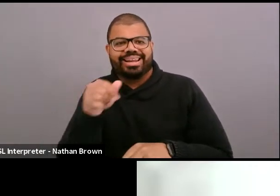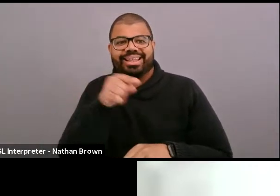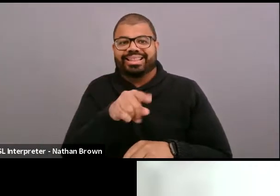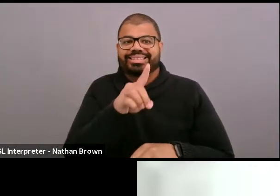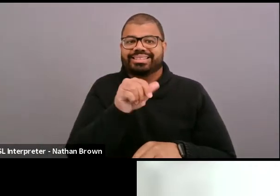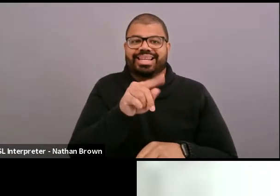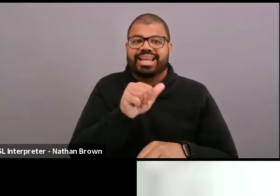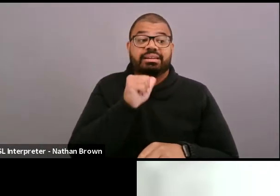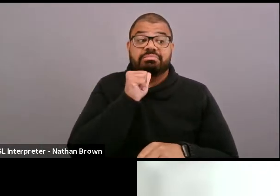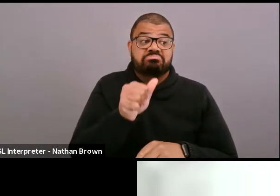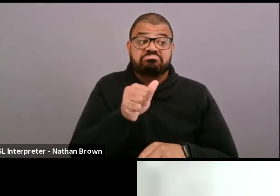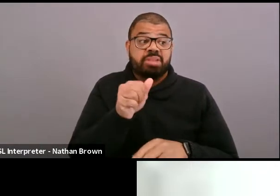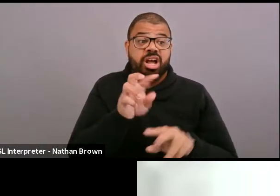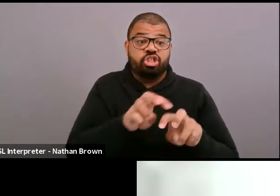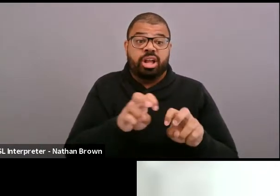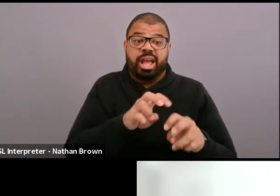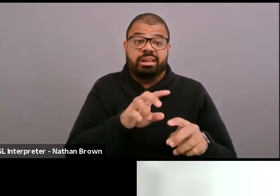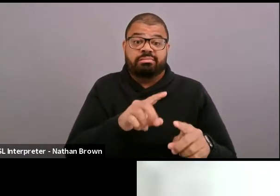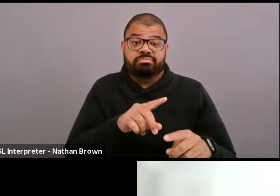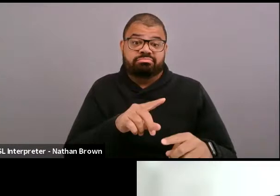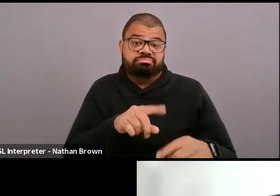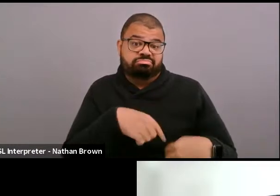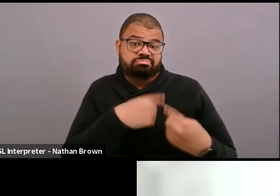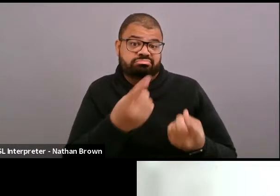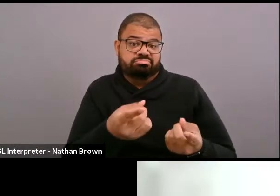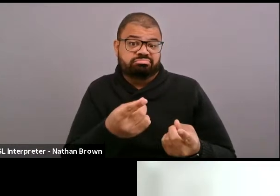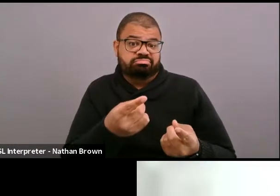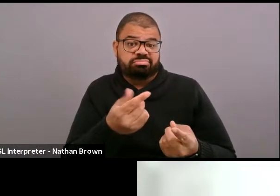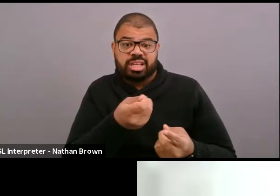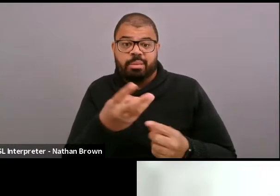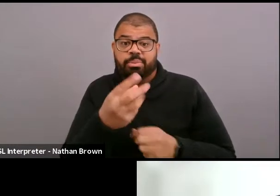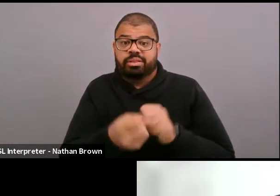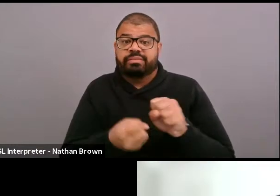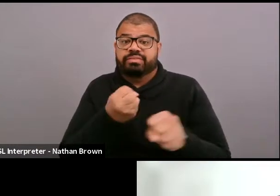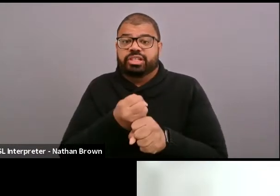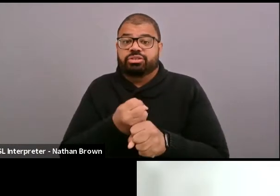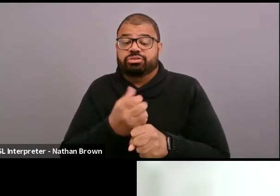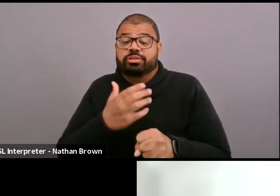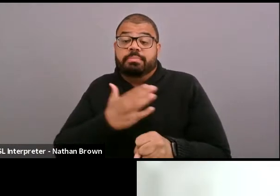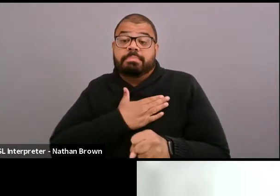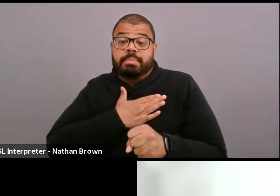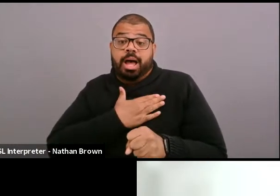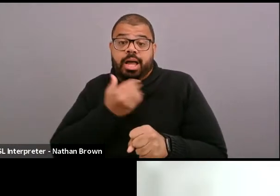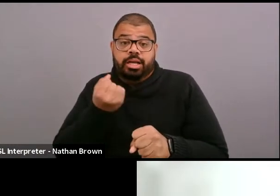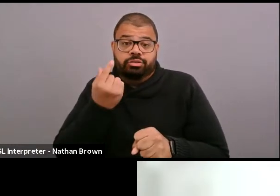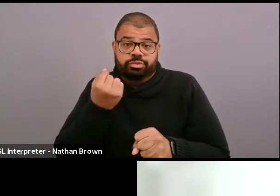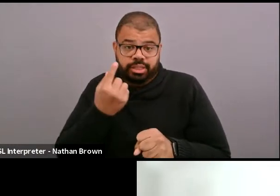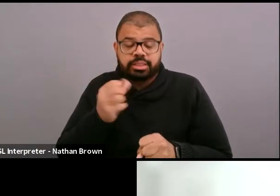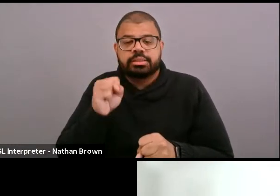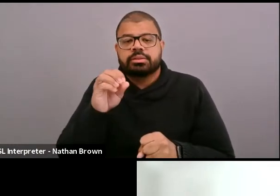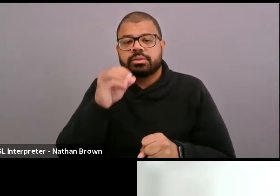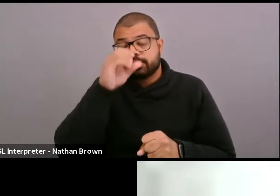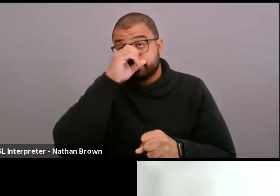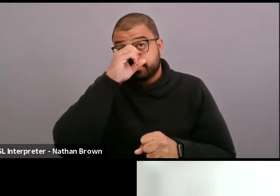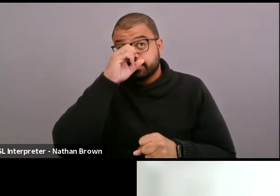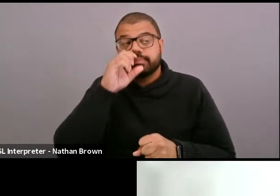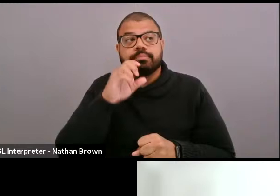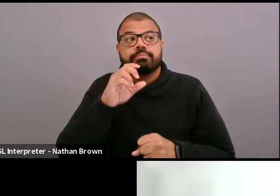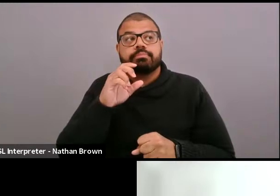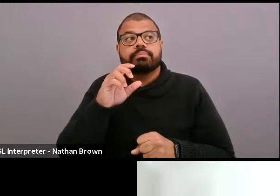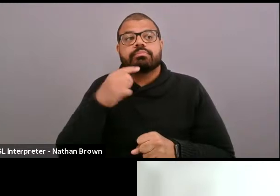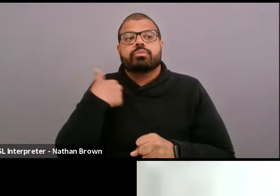looked at for the last couple of years, from my understanding. So we haven't gotten to